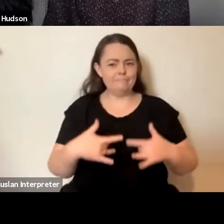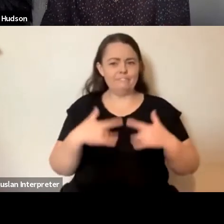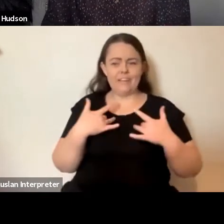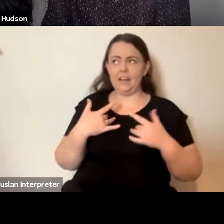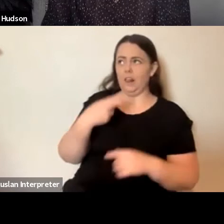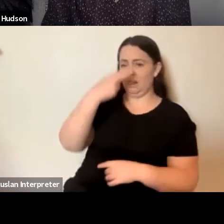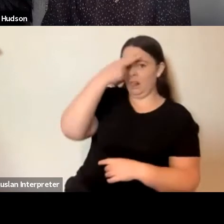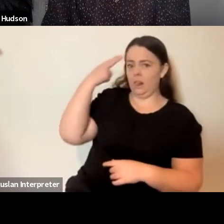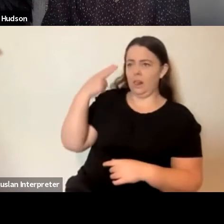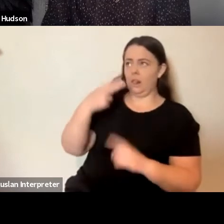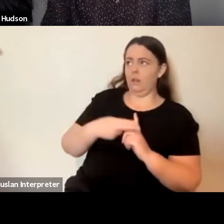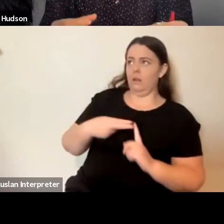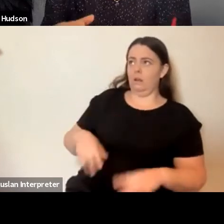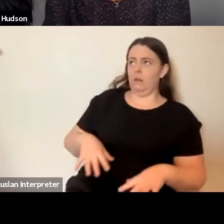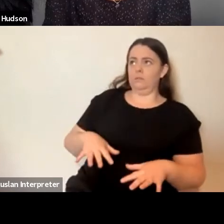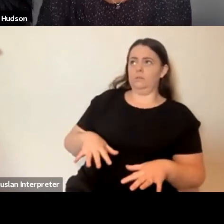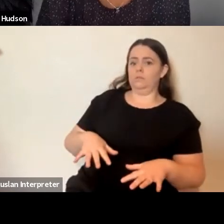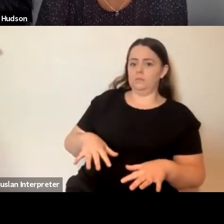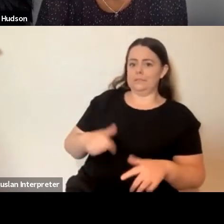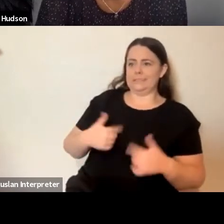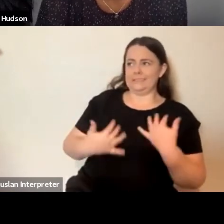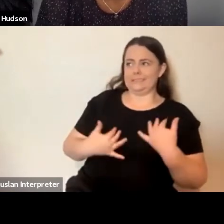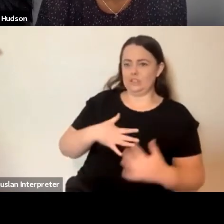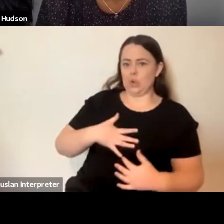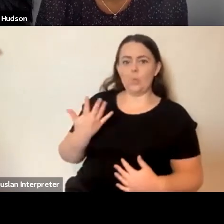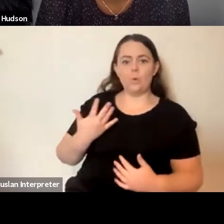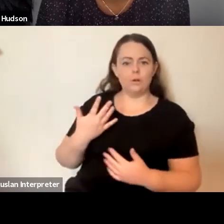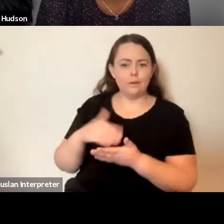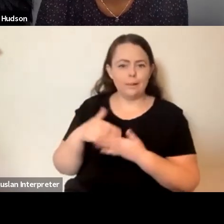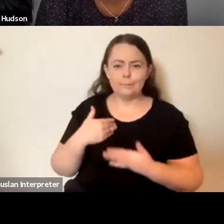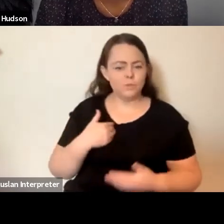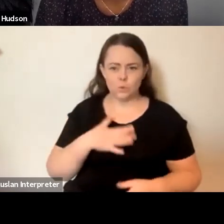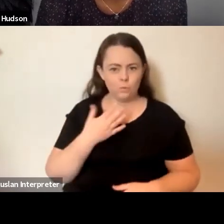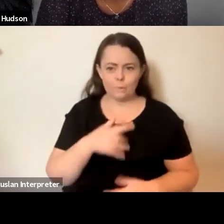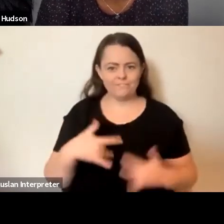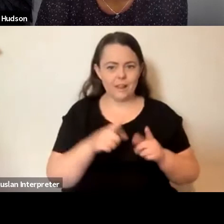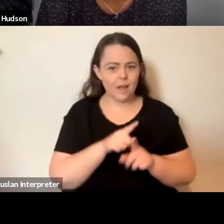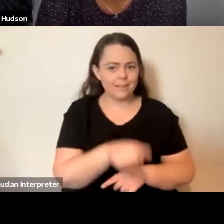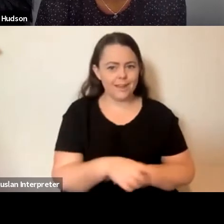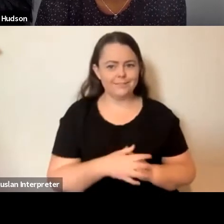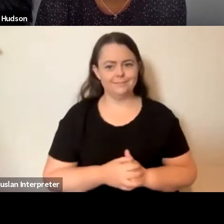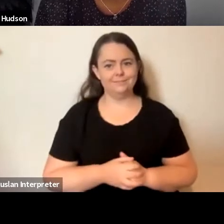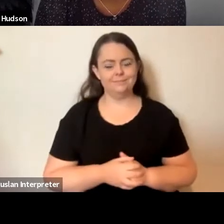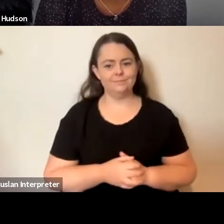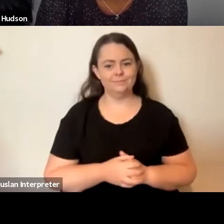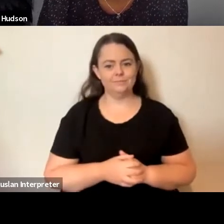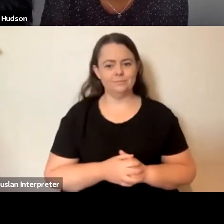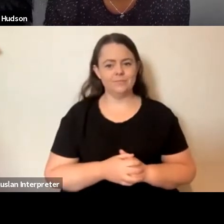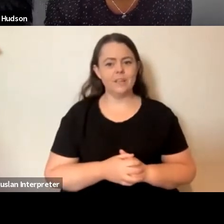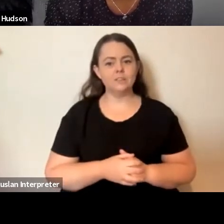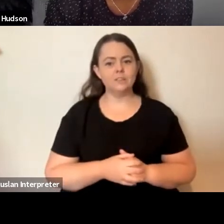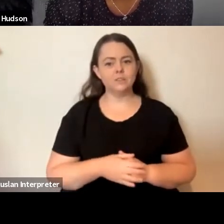stigma associated with substance use, that they can't reach out for help, because we know that the sooner we can get that treatment to them, the better the